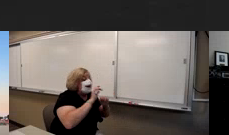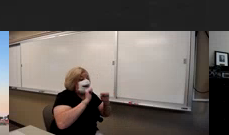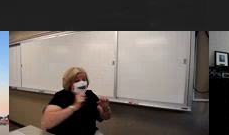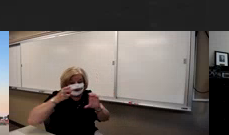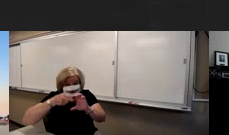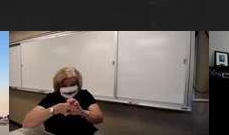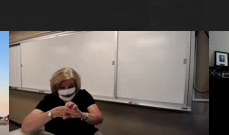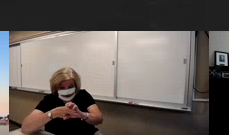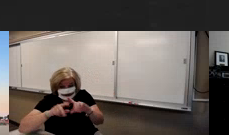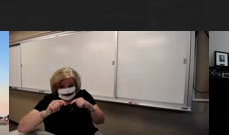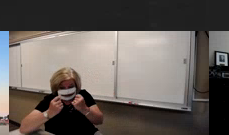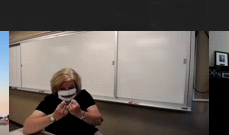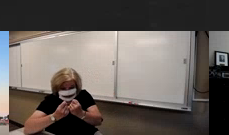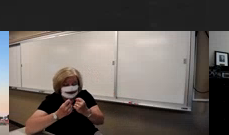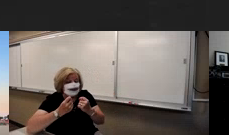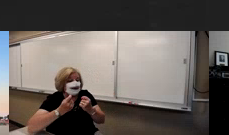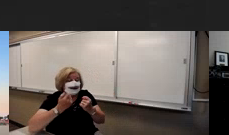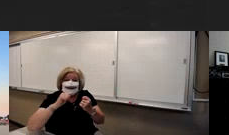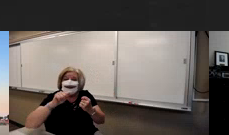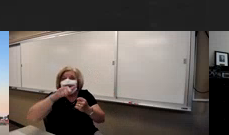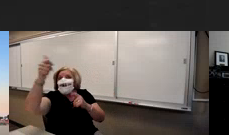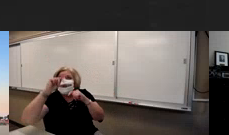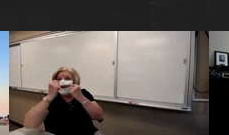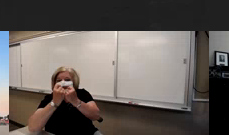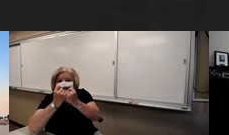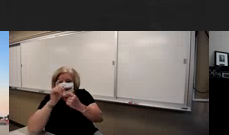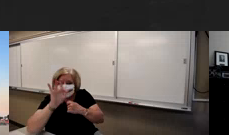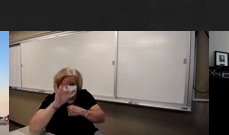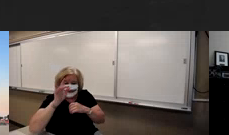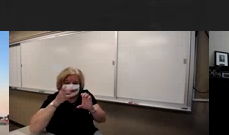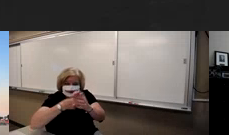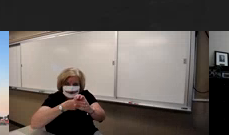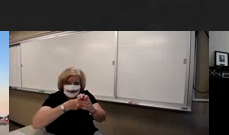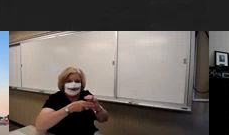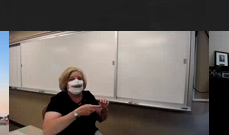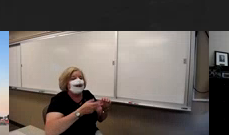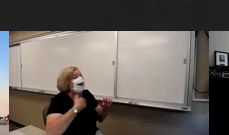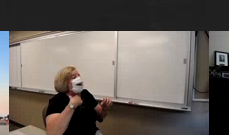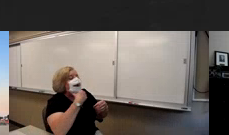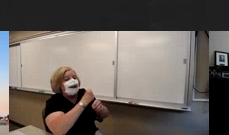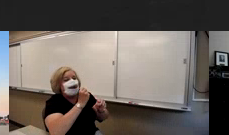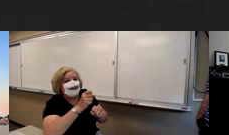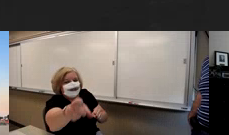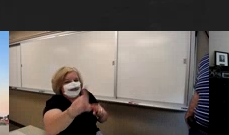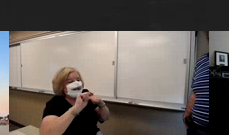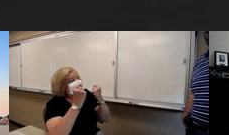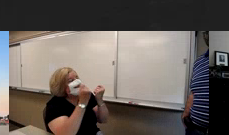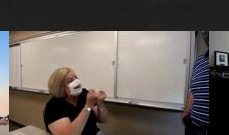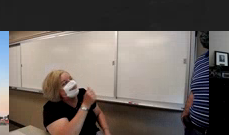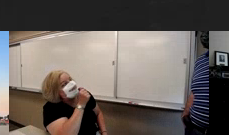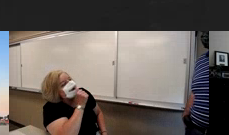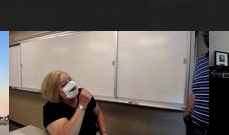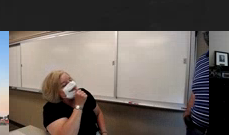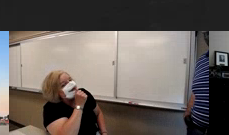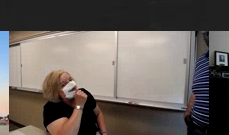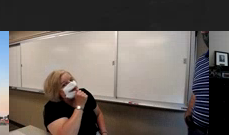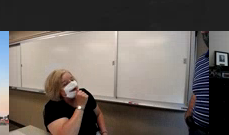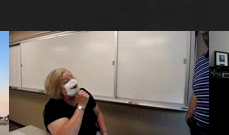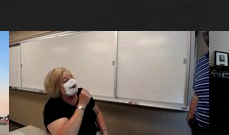of or any public teams. Now I made this team, and I'm going to show this here in a minute. I made it private, so you had to